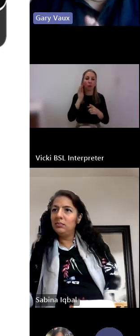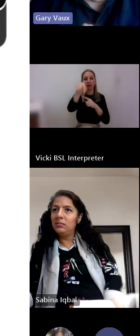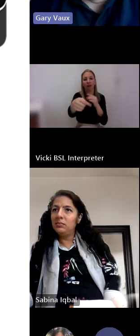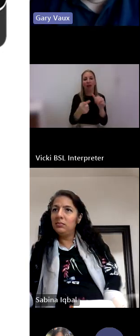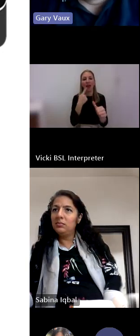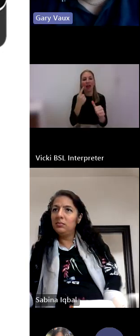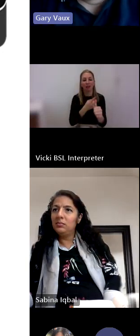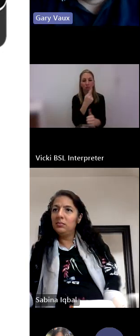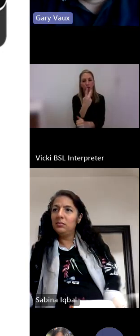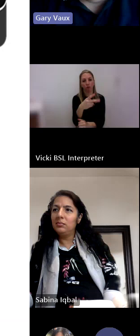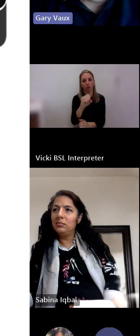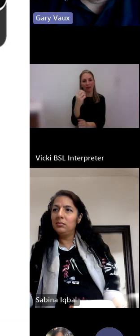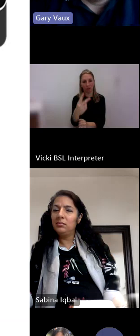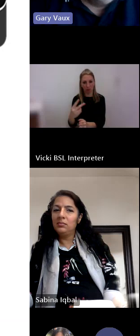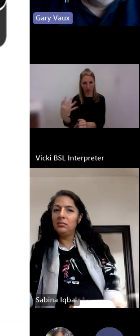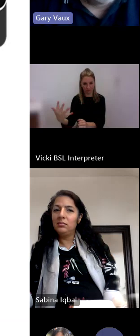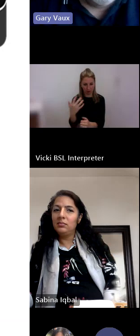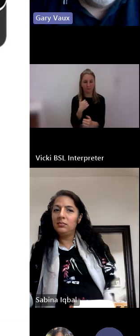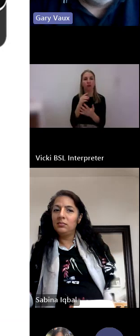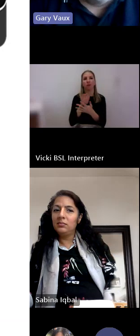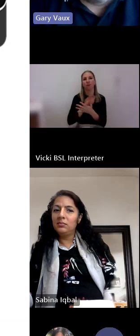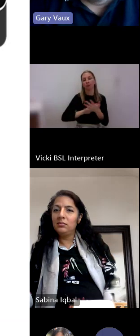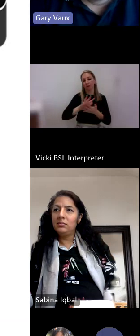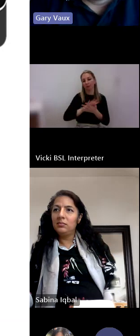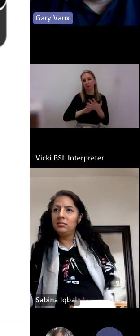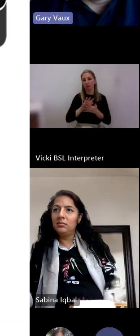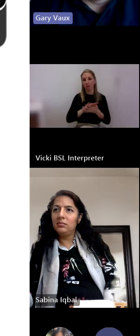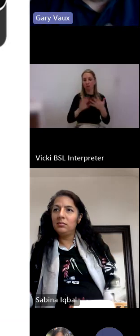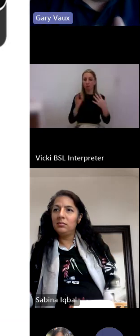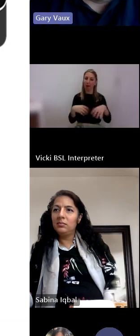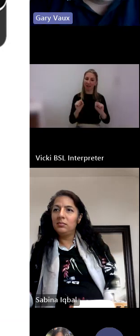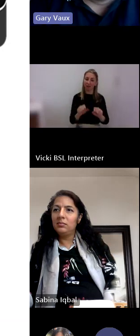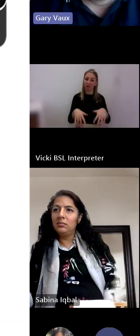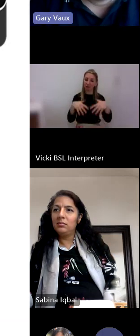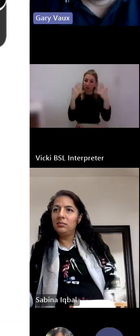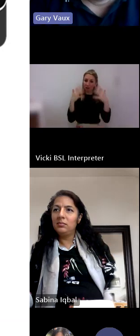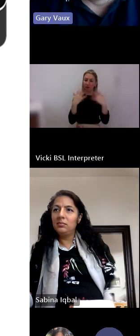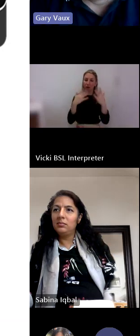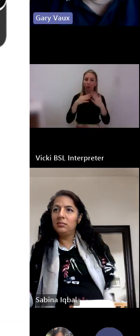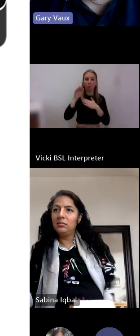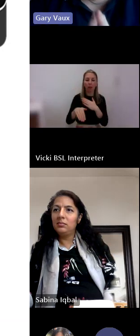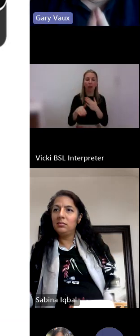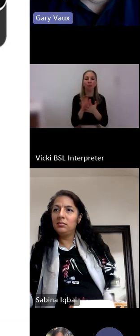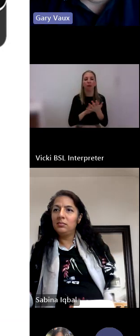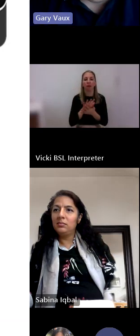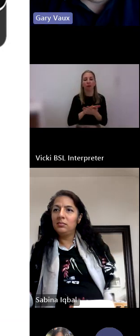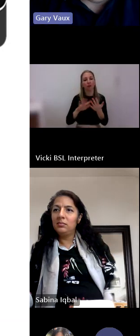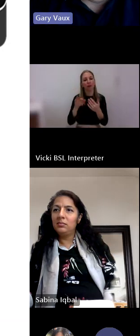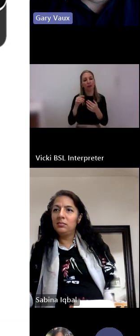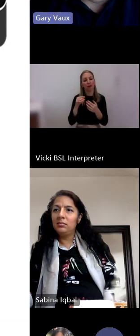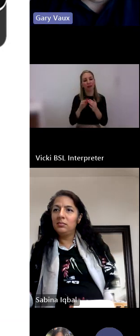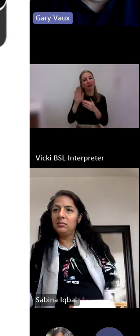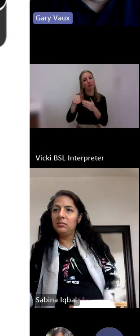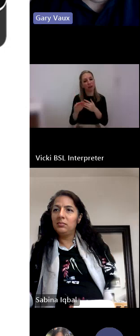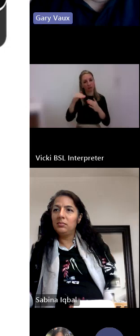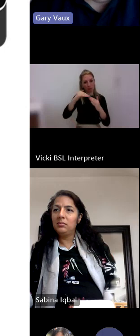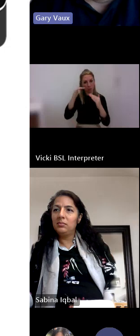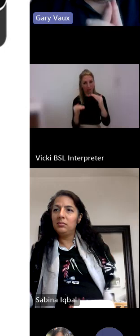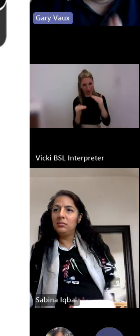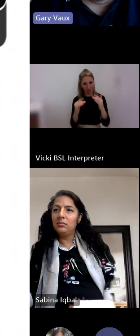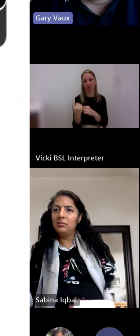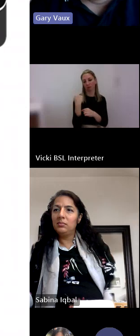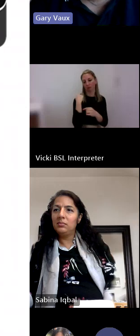there was a statistical blip which brought inflation down very fortuitously for the government in September 2024,